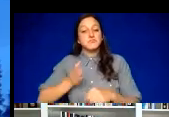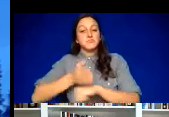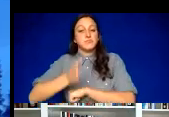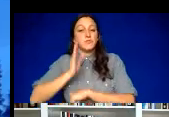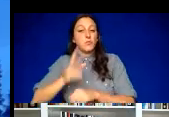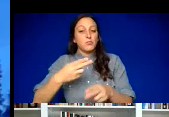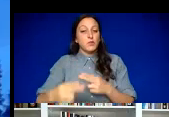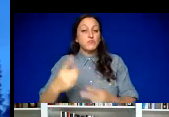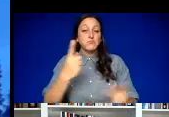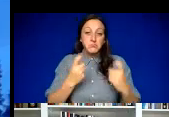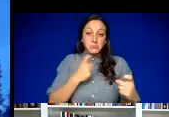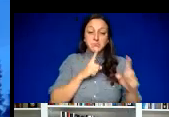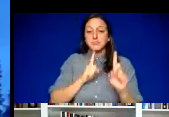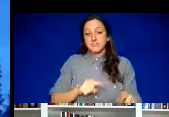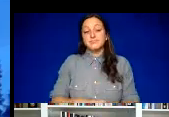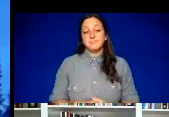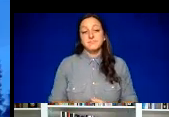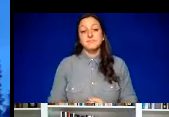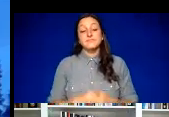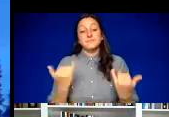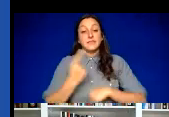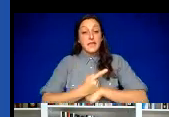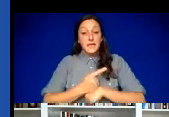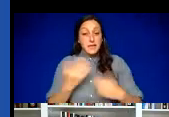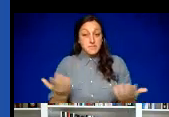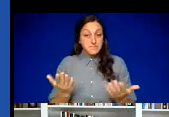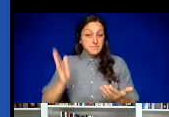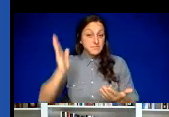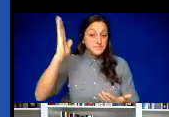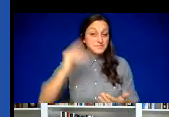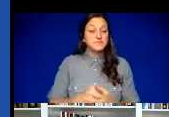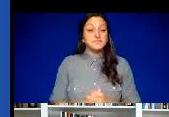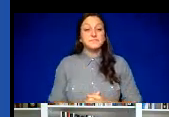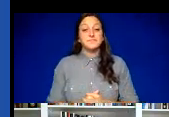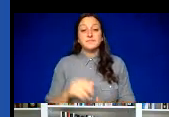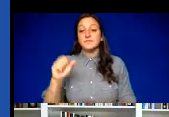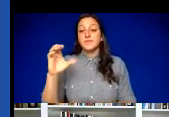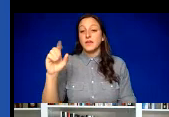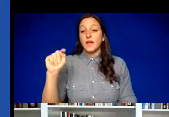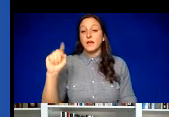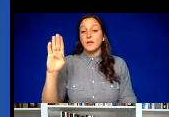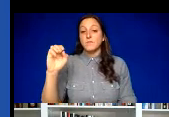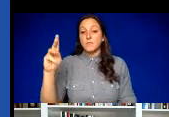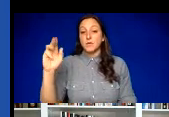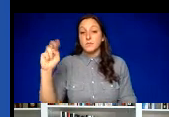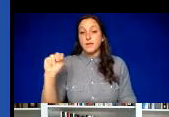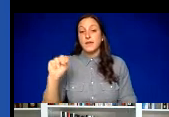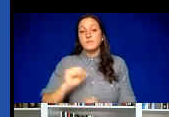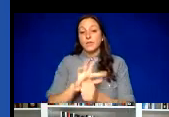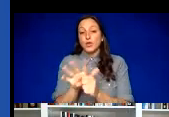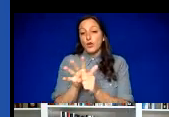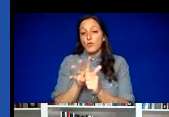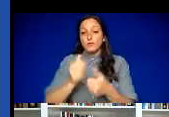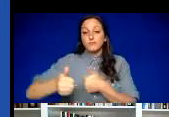Q&A section. Joining us today is Scott Bookman, COVID-19 Incident